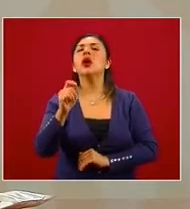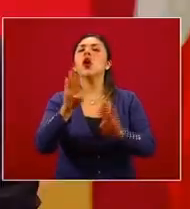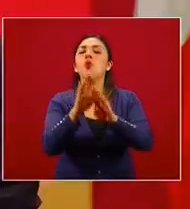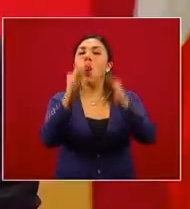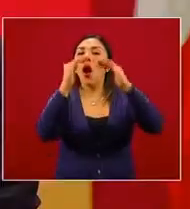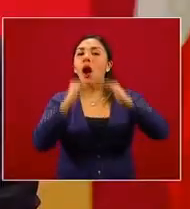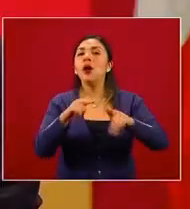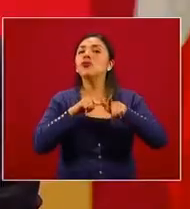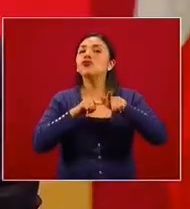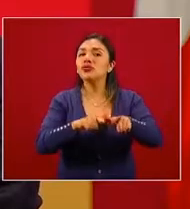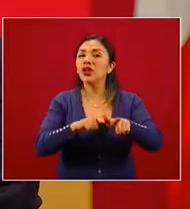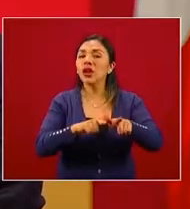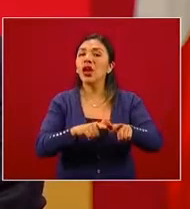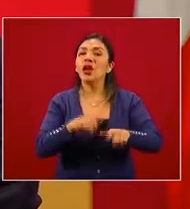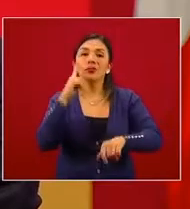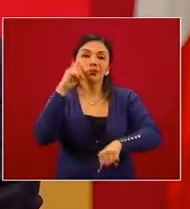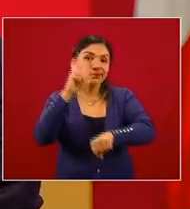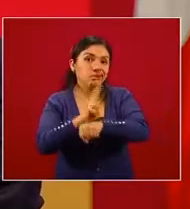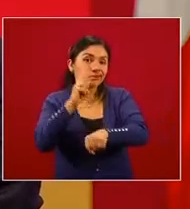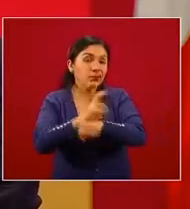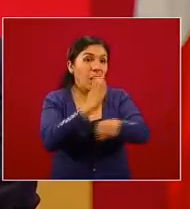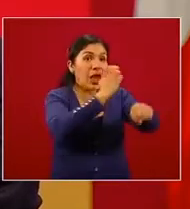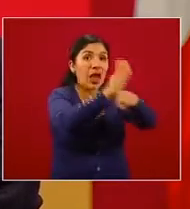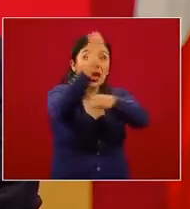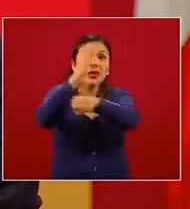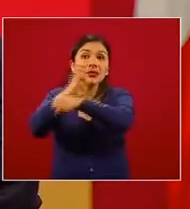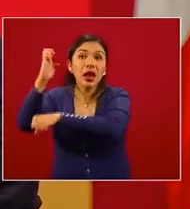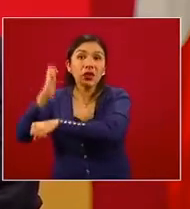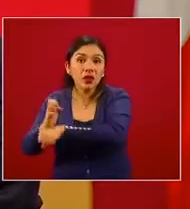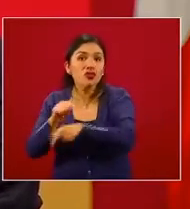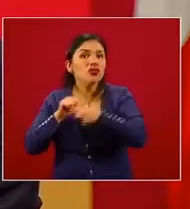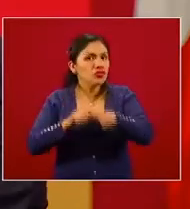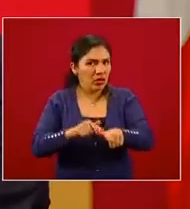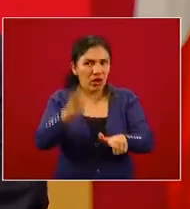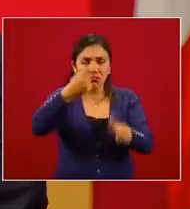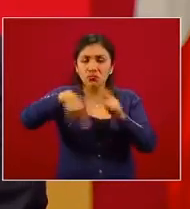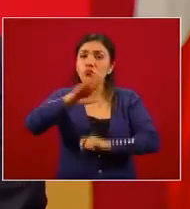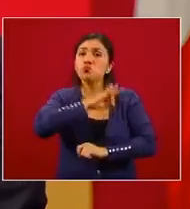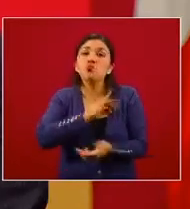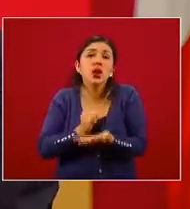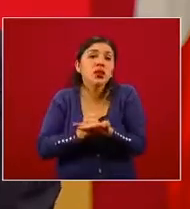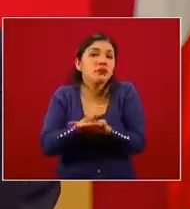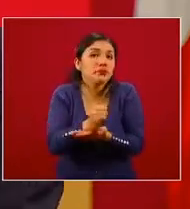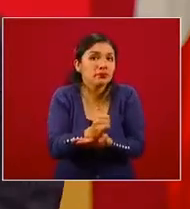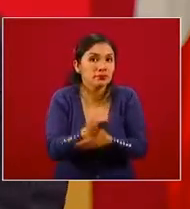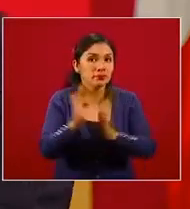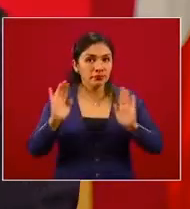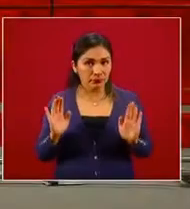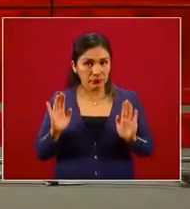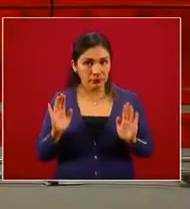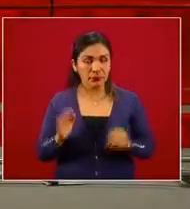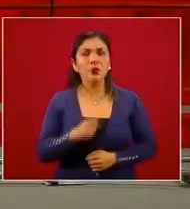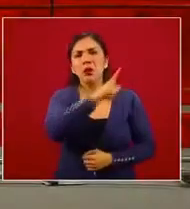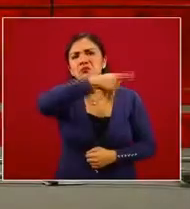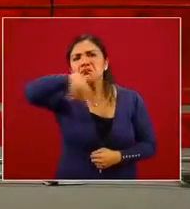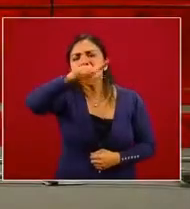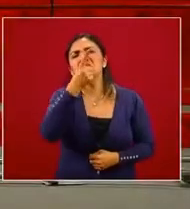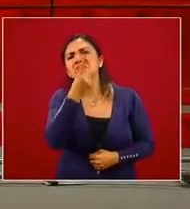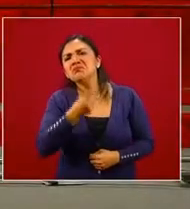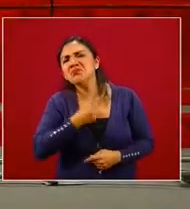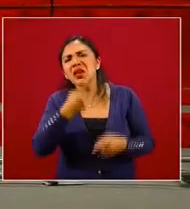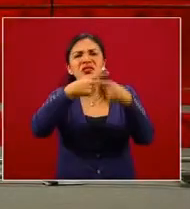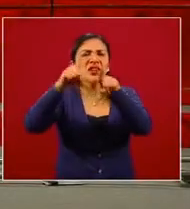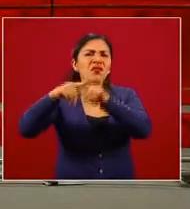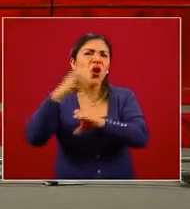everyone else. I'm not being pejorative. But the state health authority can make its own decisions, and it has the authority